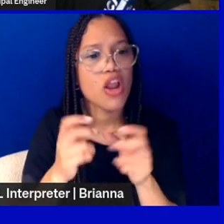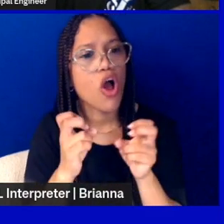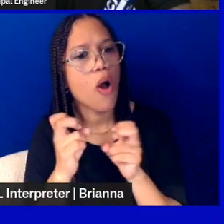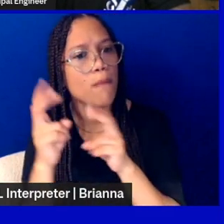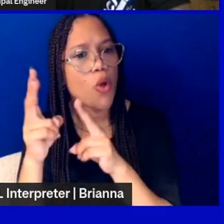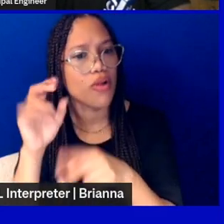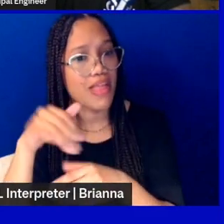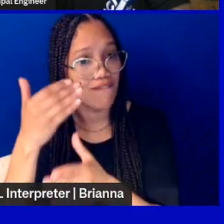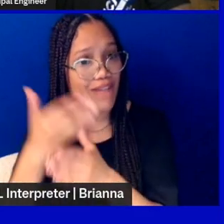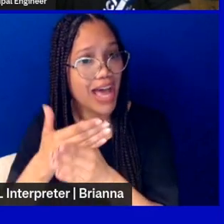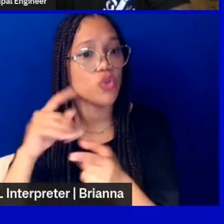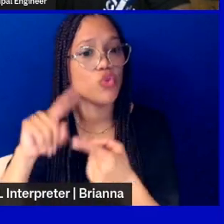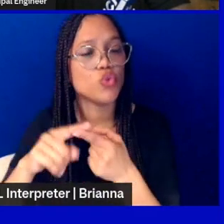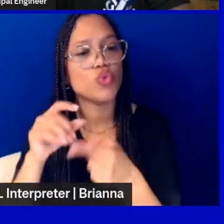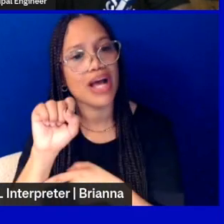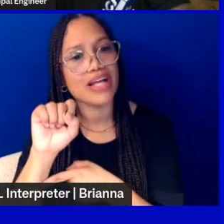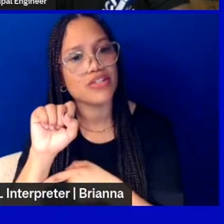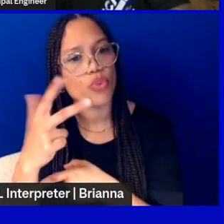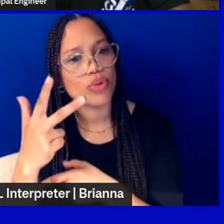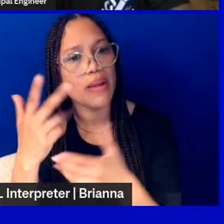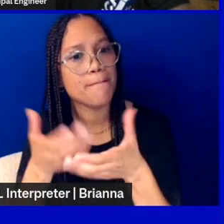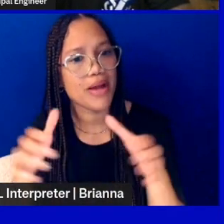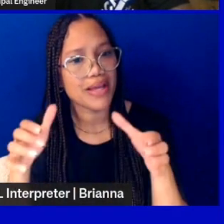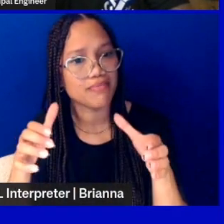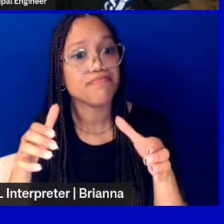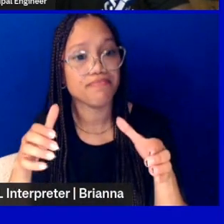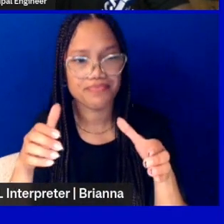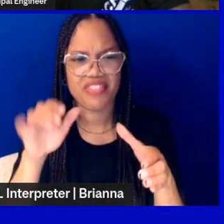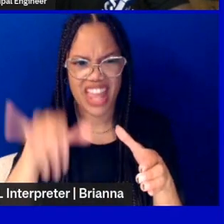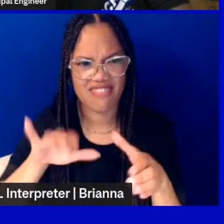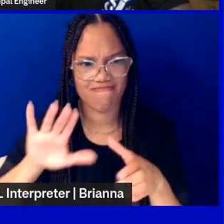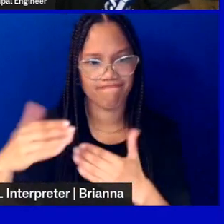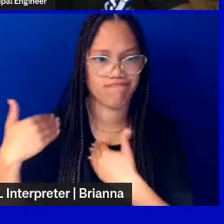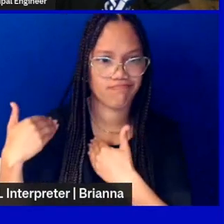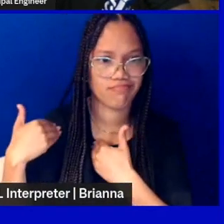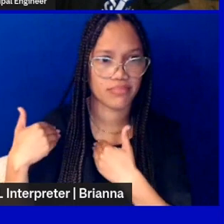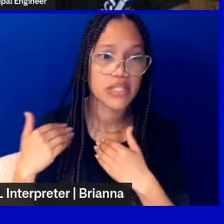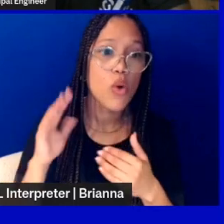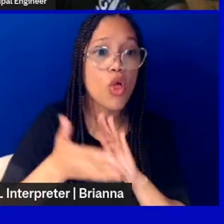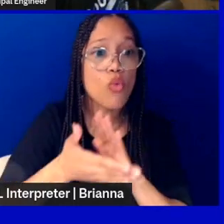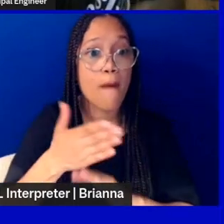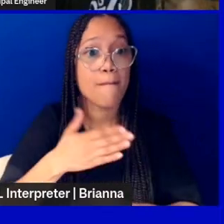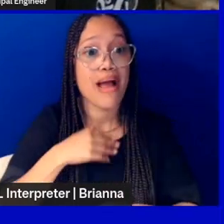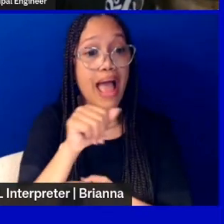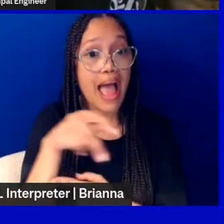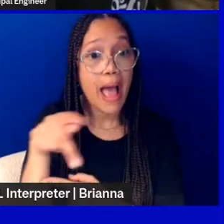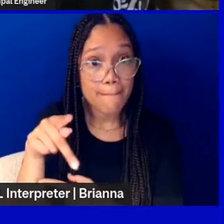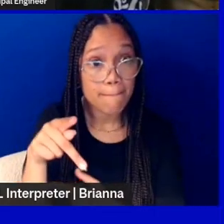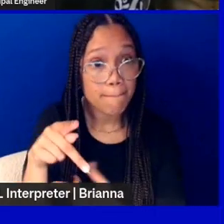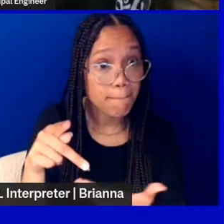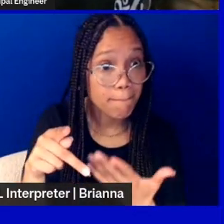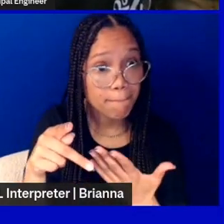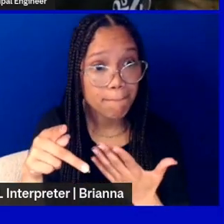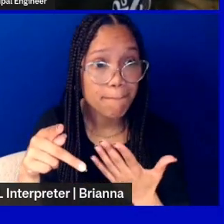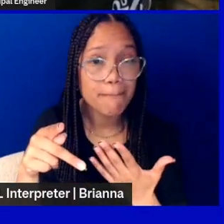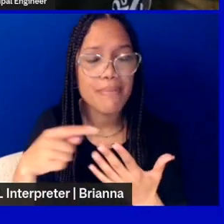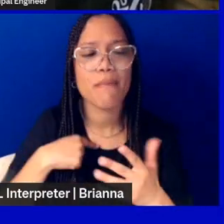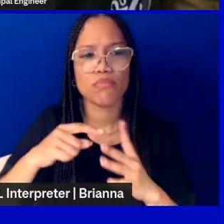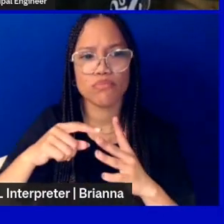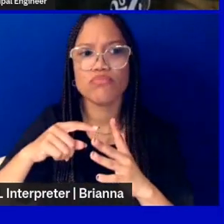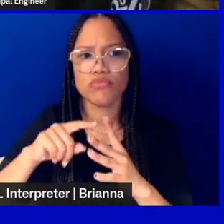to the S3 bucket. So this is what it is going to do. Let me run my application. Let me deploy this